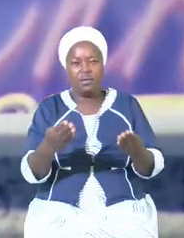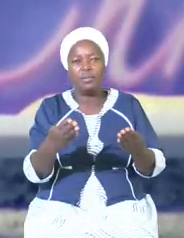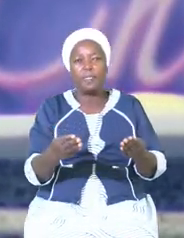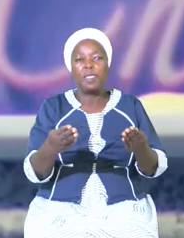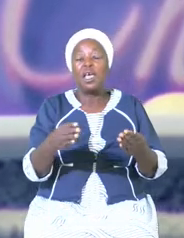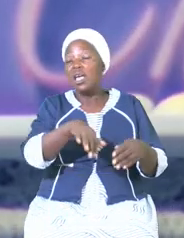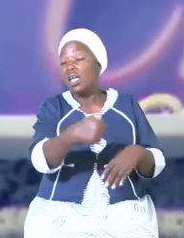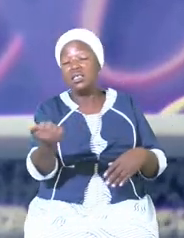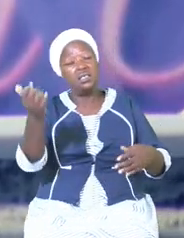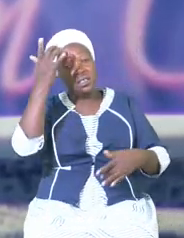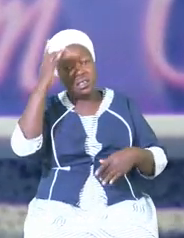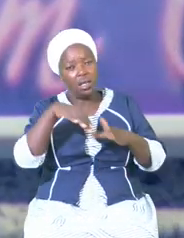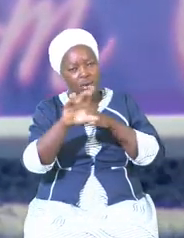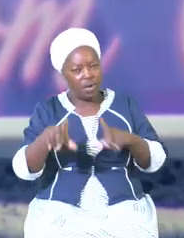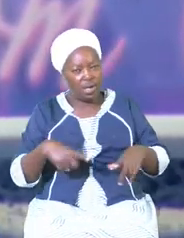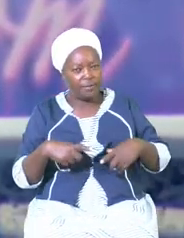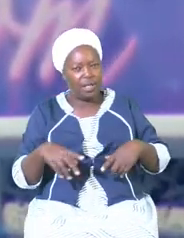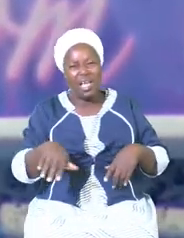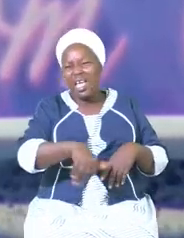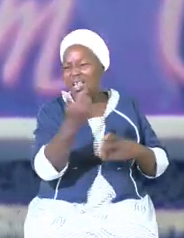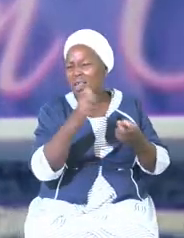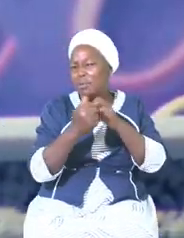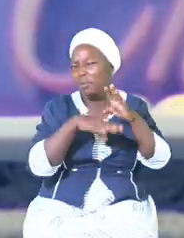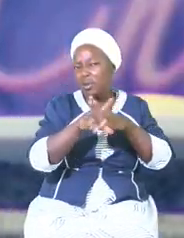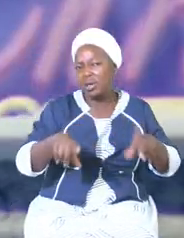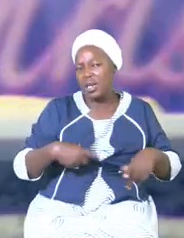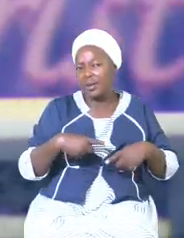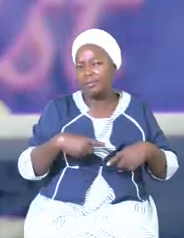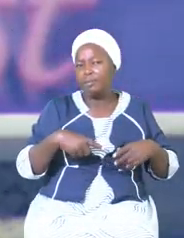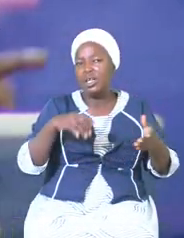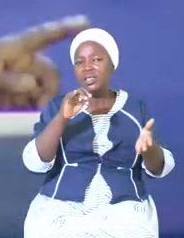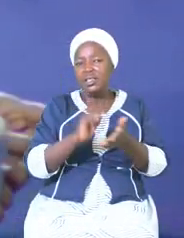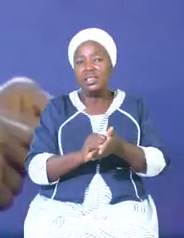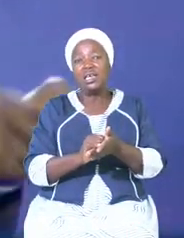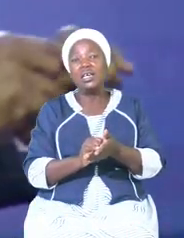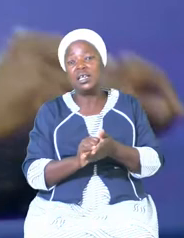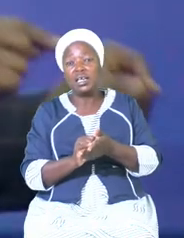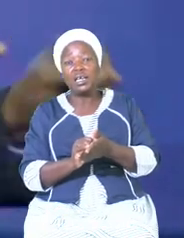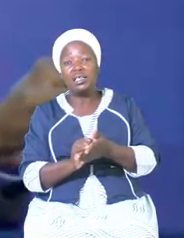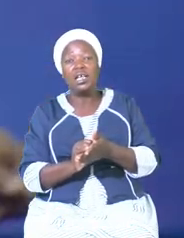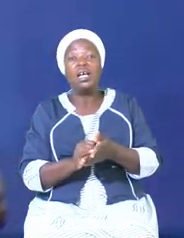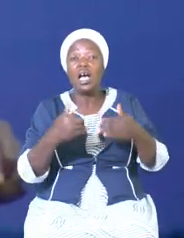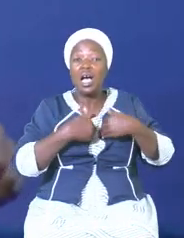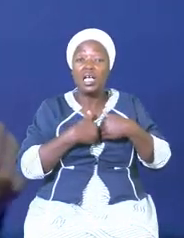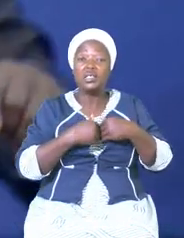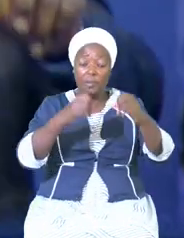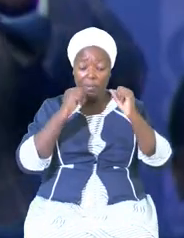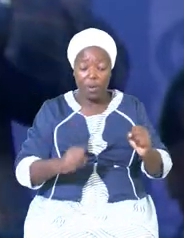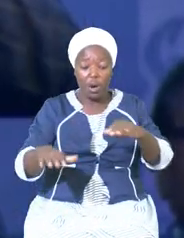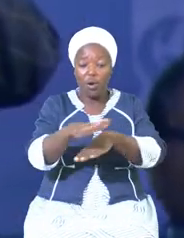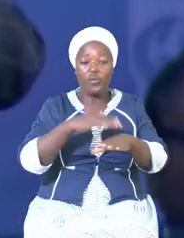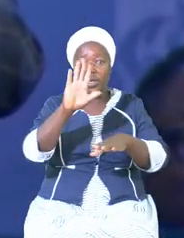life, any infirmity in your life that has had dominion over your life, even until this